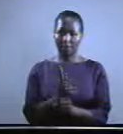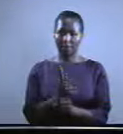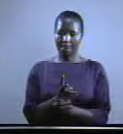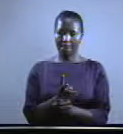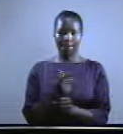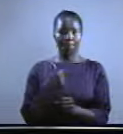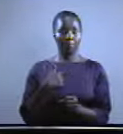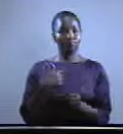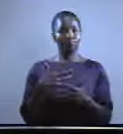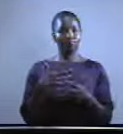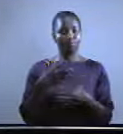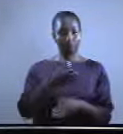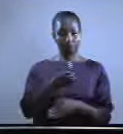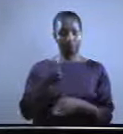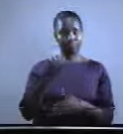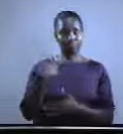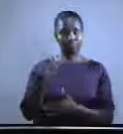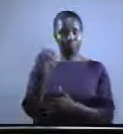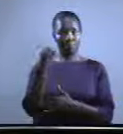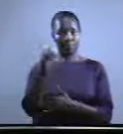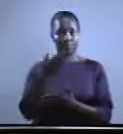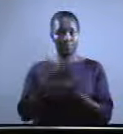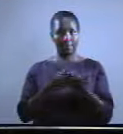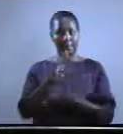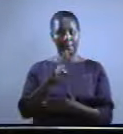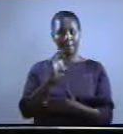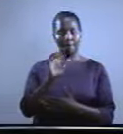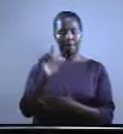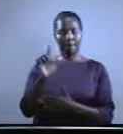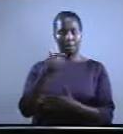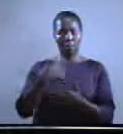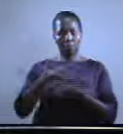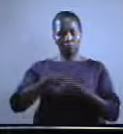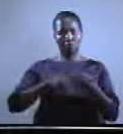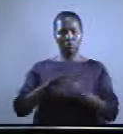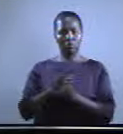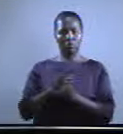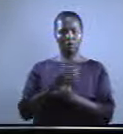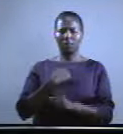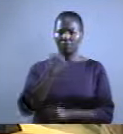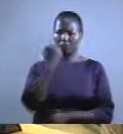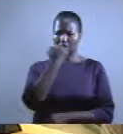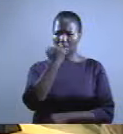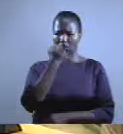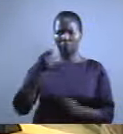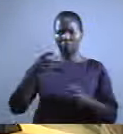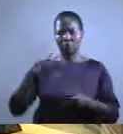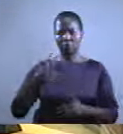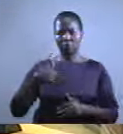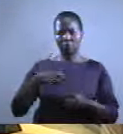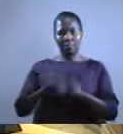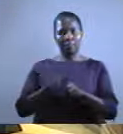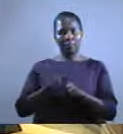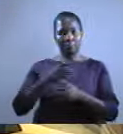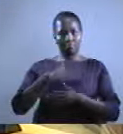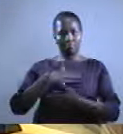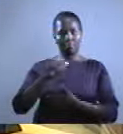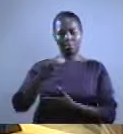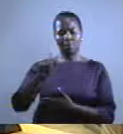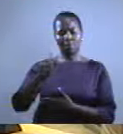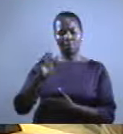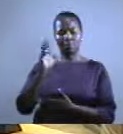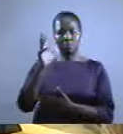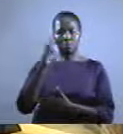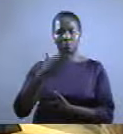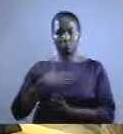Are there any objections to the bill being read a second time? Sorry, Honourable Speaker. We have our own declaration to make.